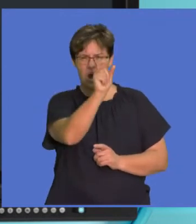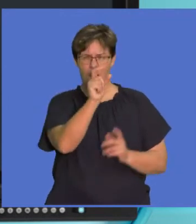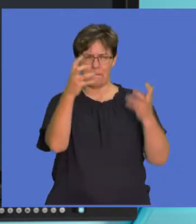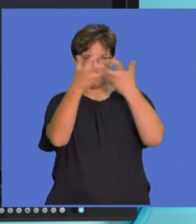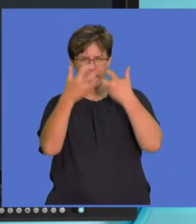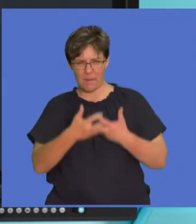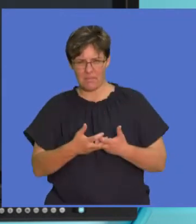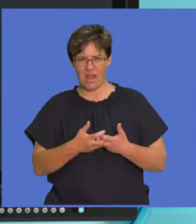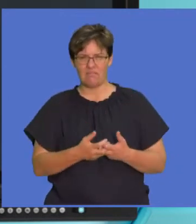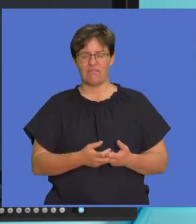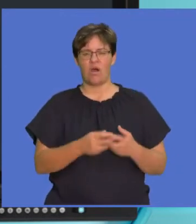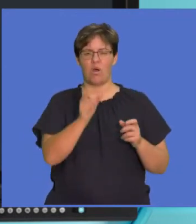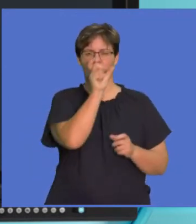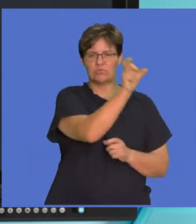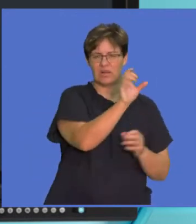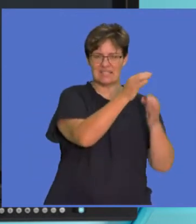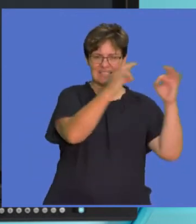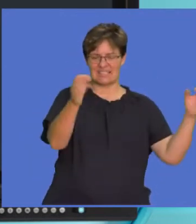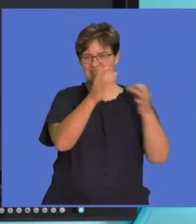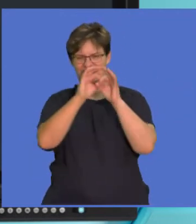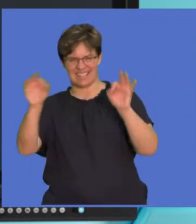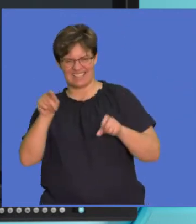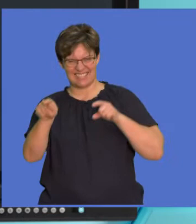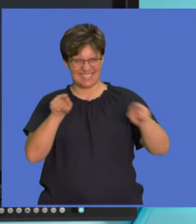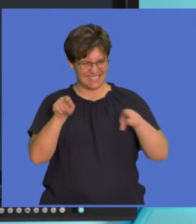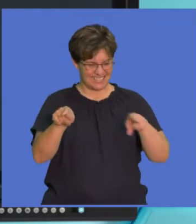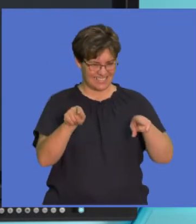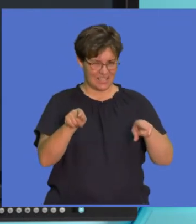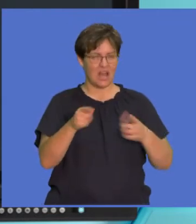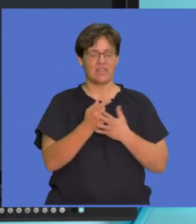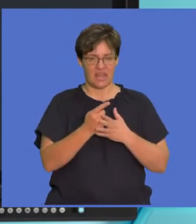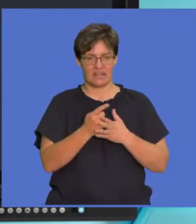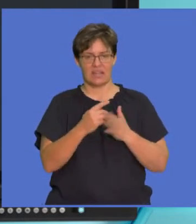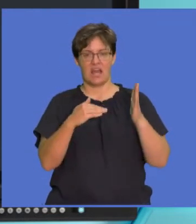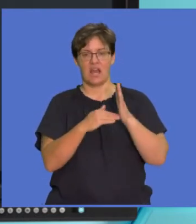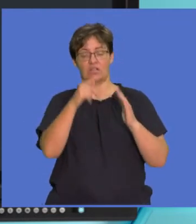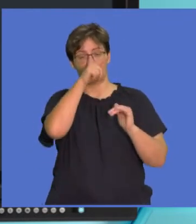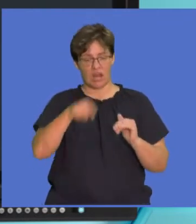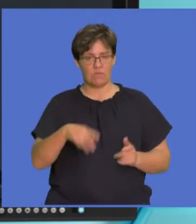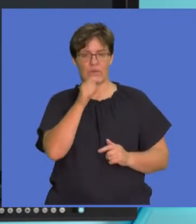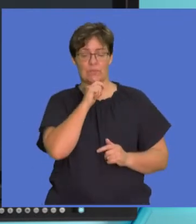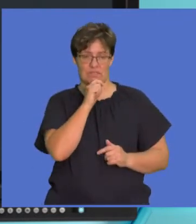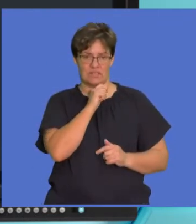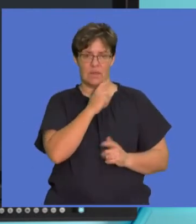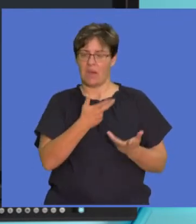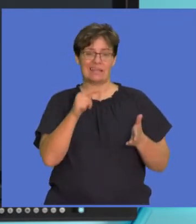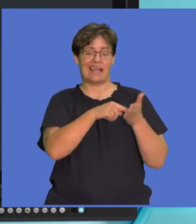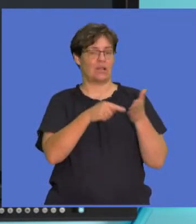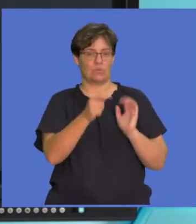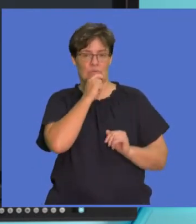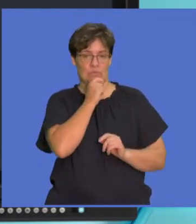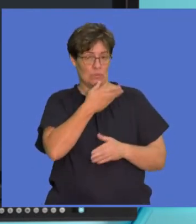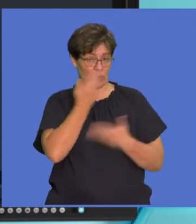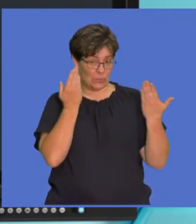I gave you two ways, and also how do I then remember the triangles that I need to use without the use of a